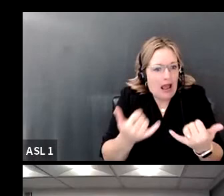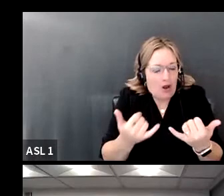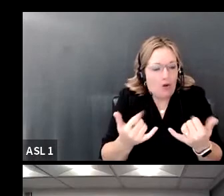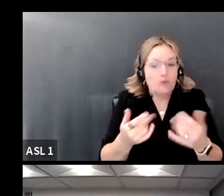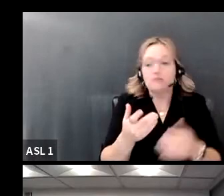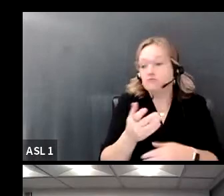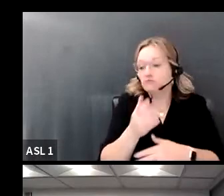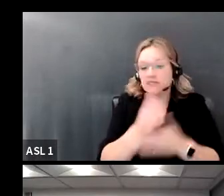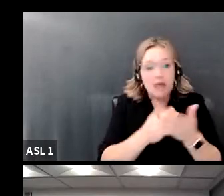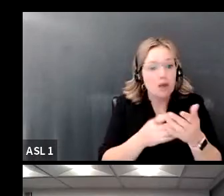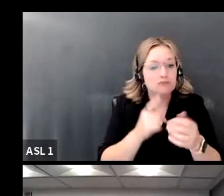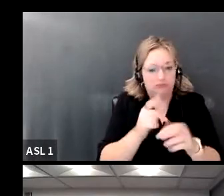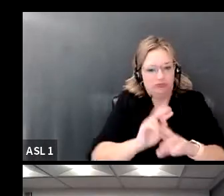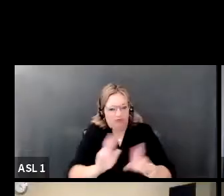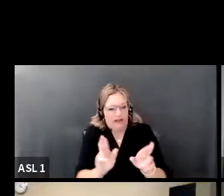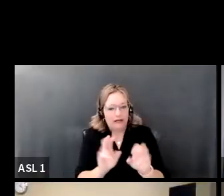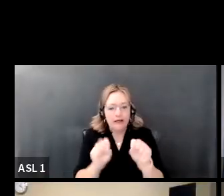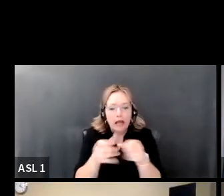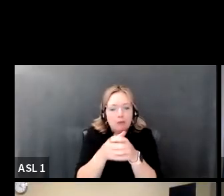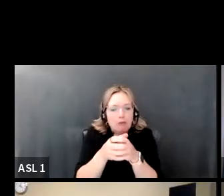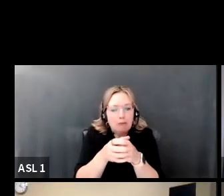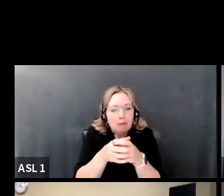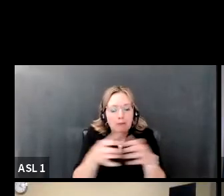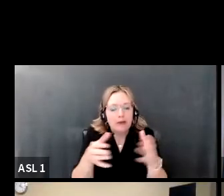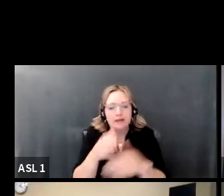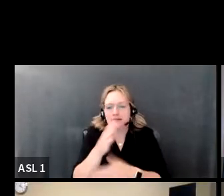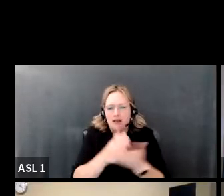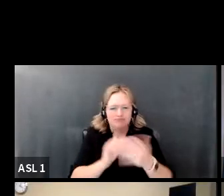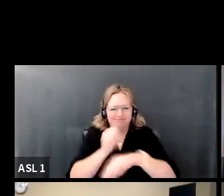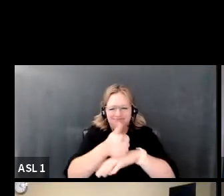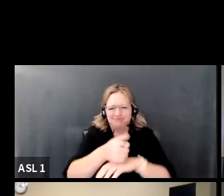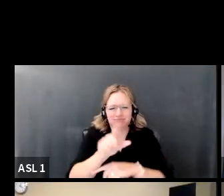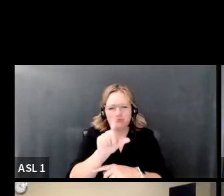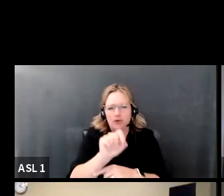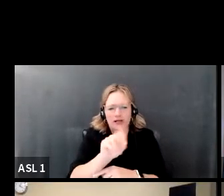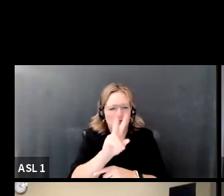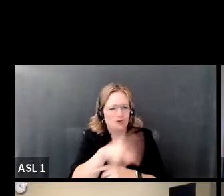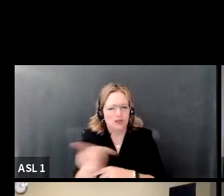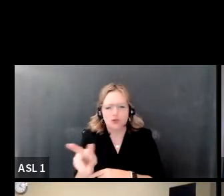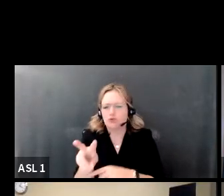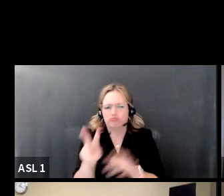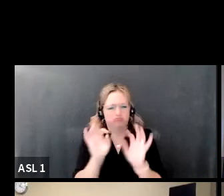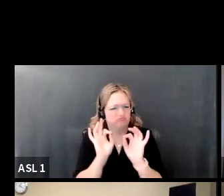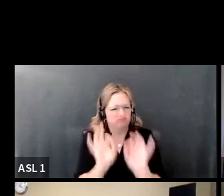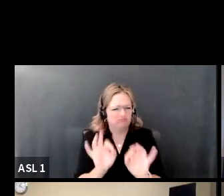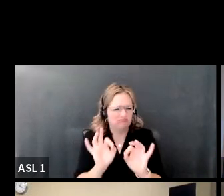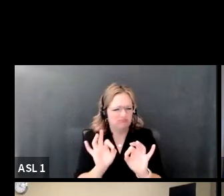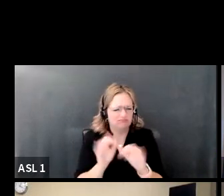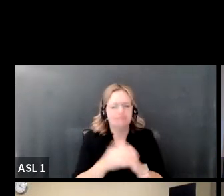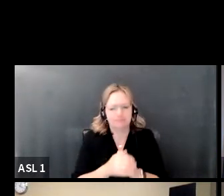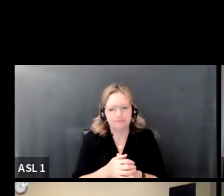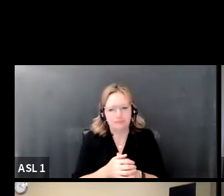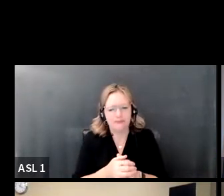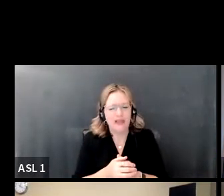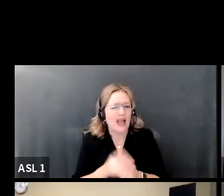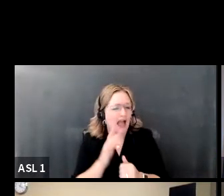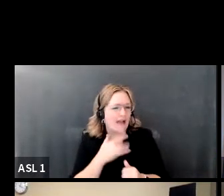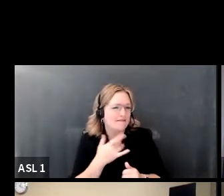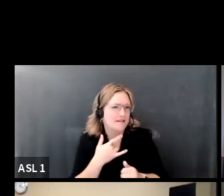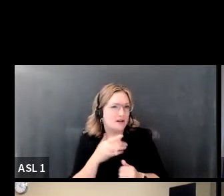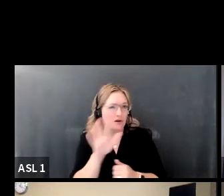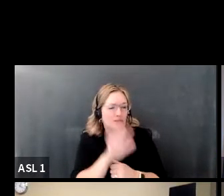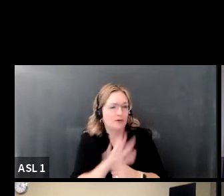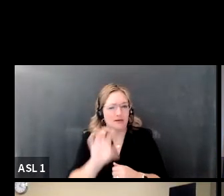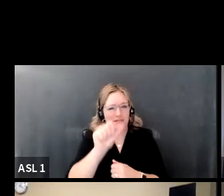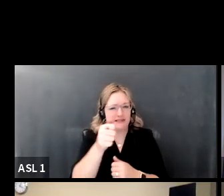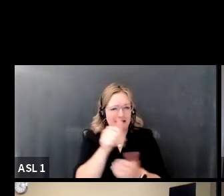expandable um that you could implement in 2022 in a in a really timely way so about there's about 10 million dollars of